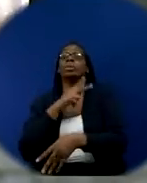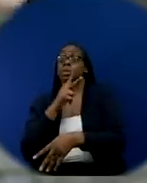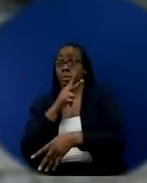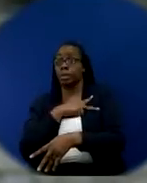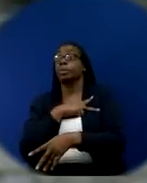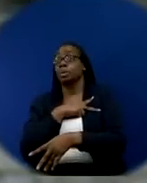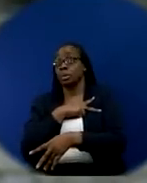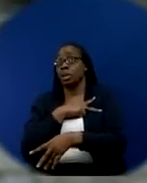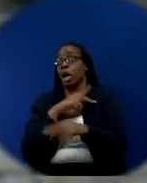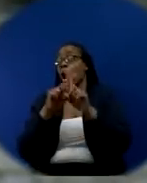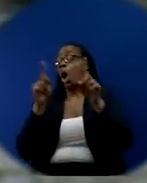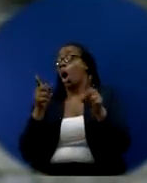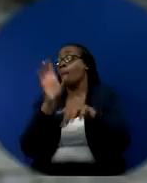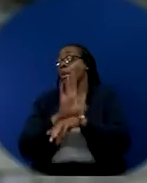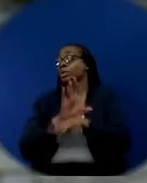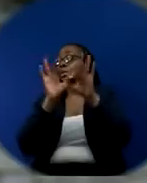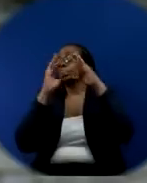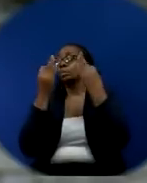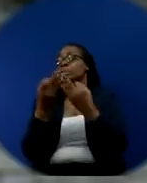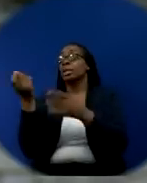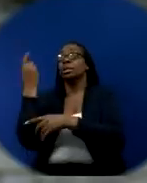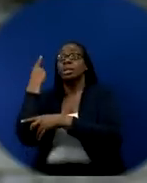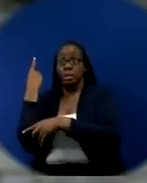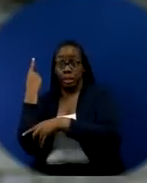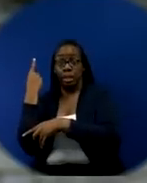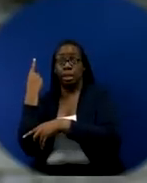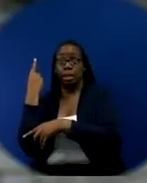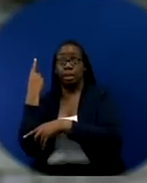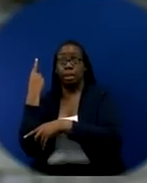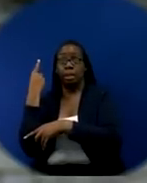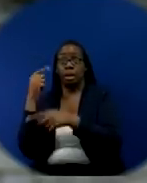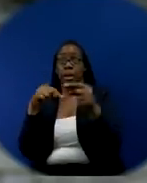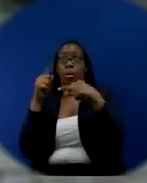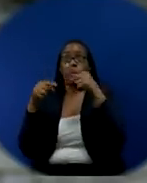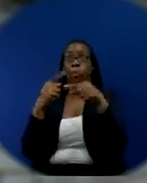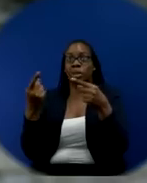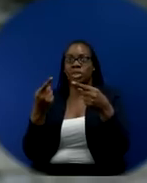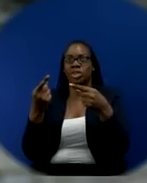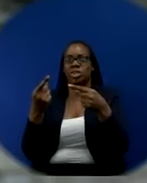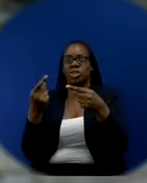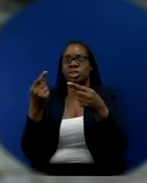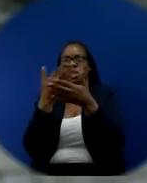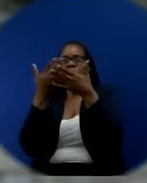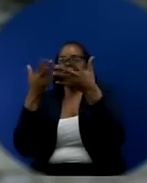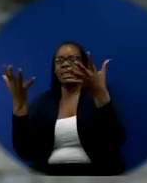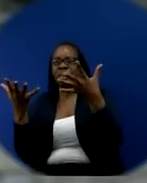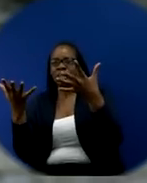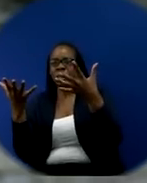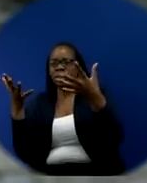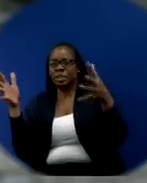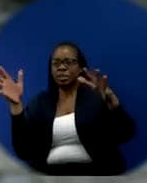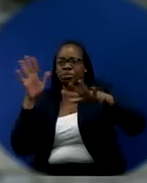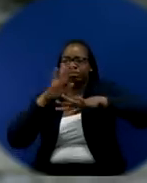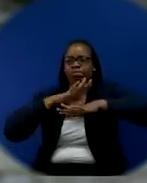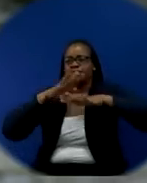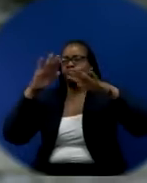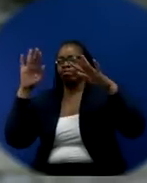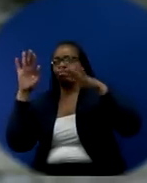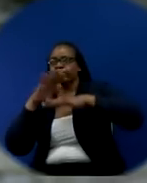That's personal. But church family, let's be clear. When you're dealing with possessions and you get so consumed with